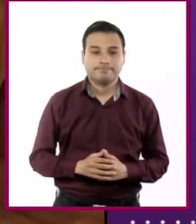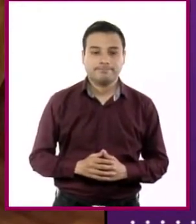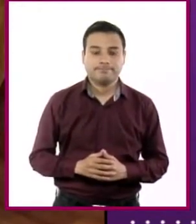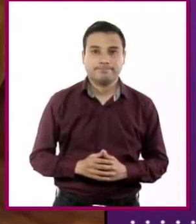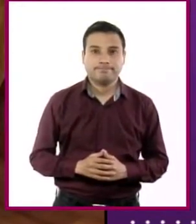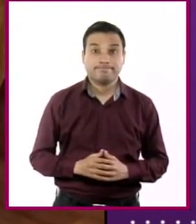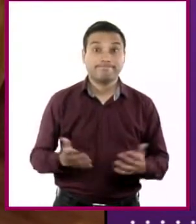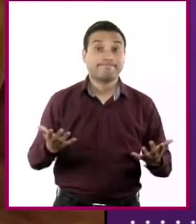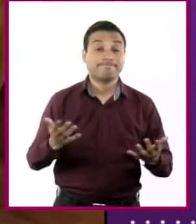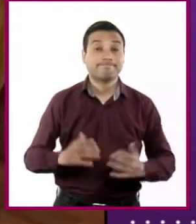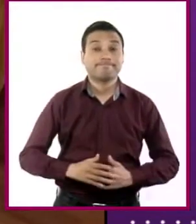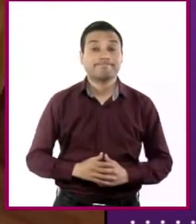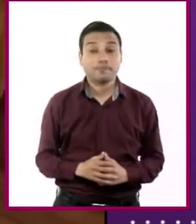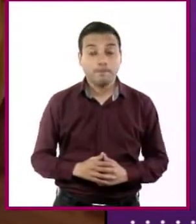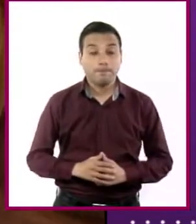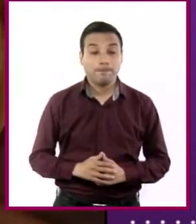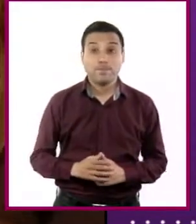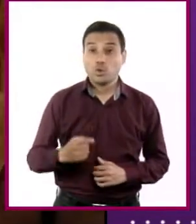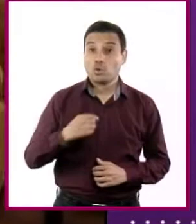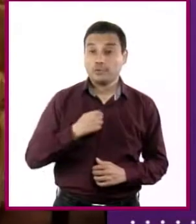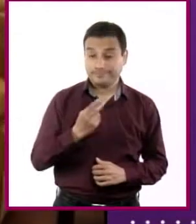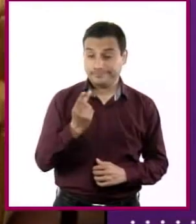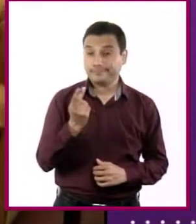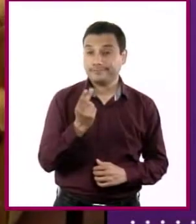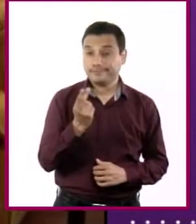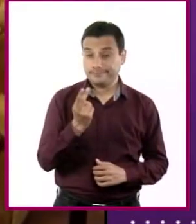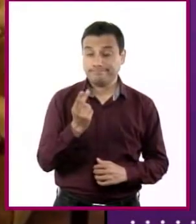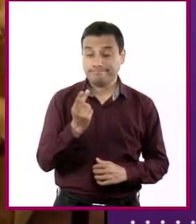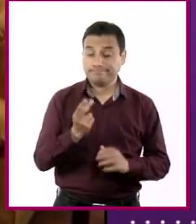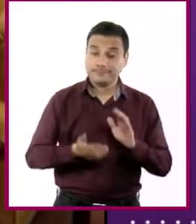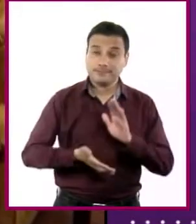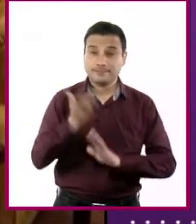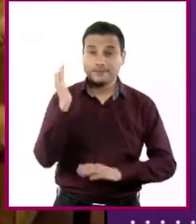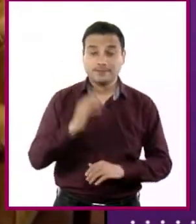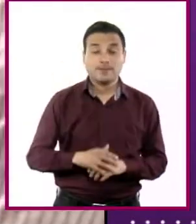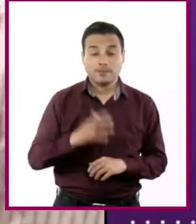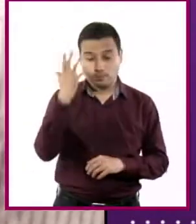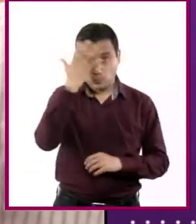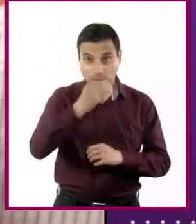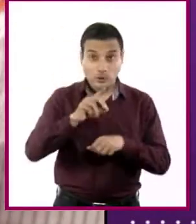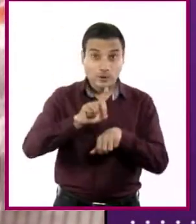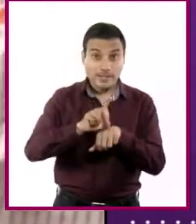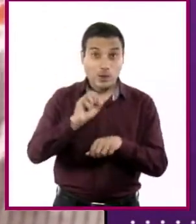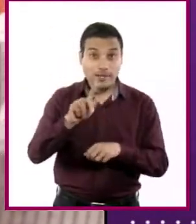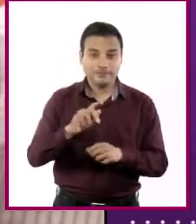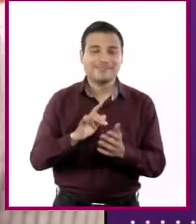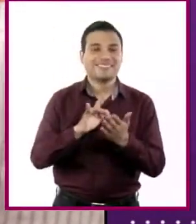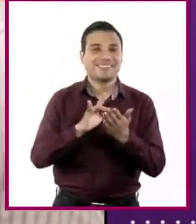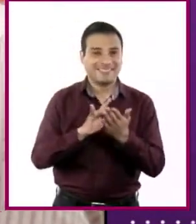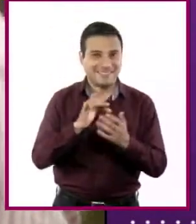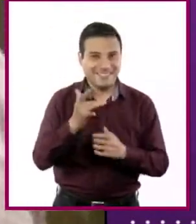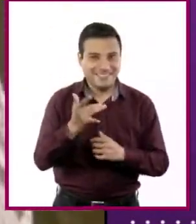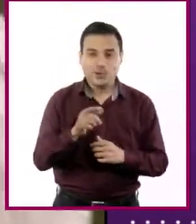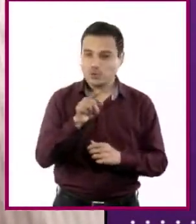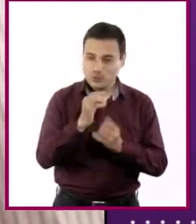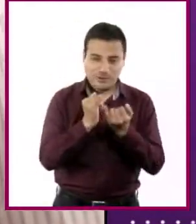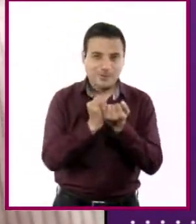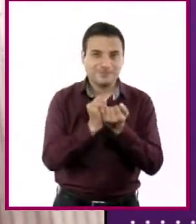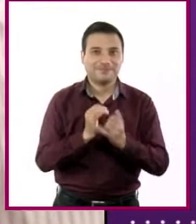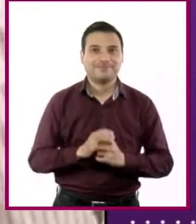Well, Charlie, I have to go. Have a good day, all right? Thank you, Isabella. You